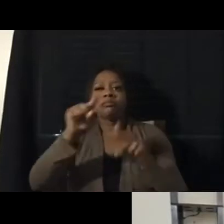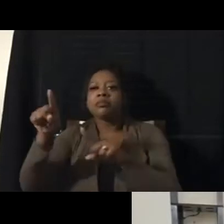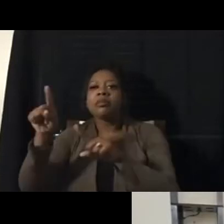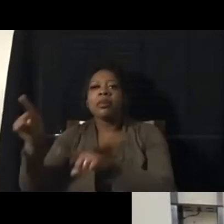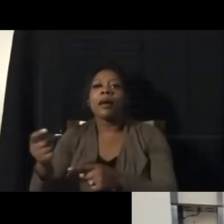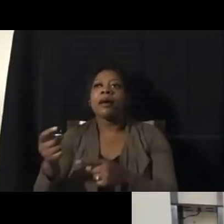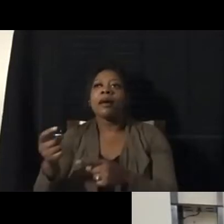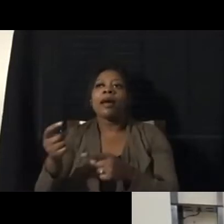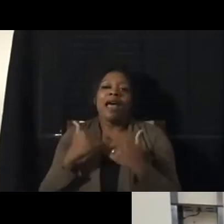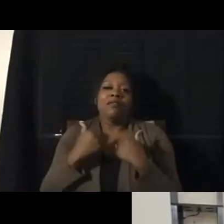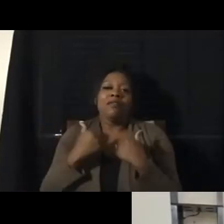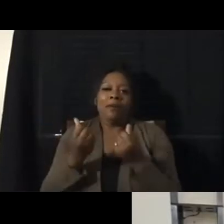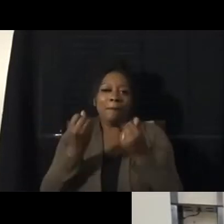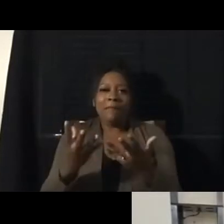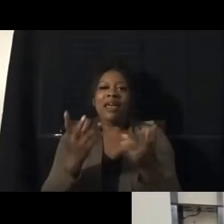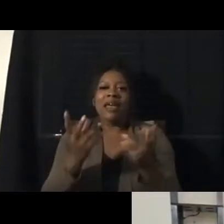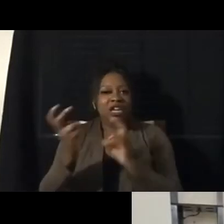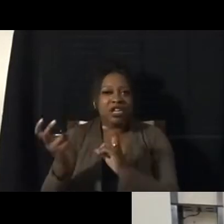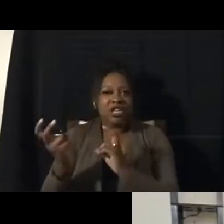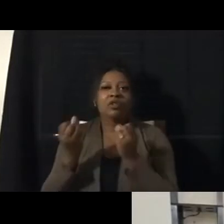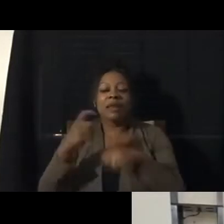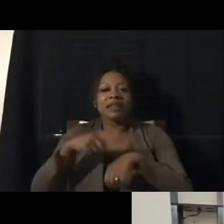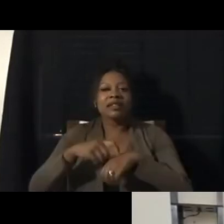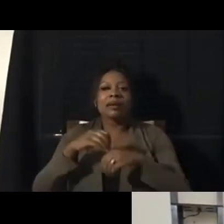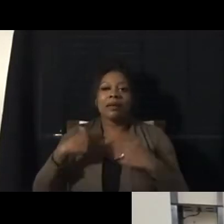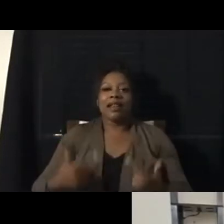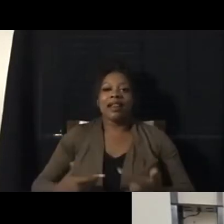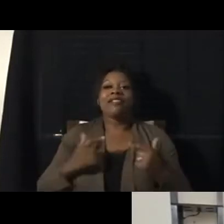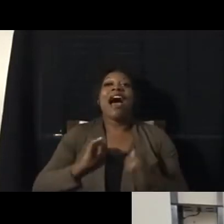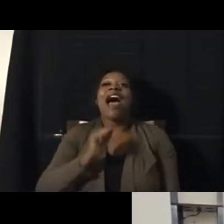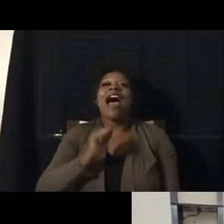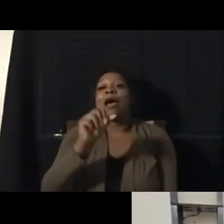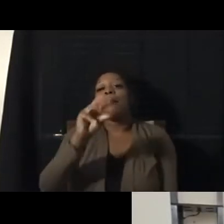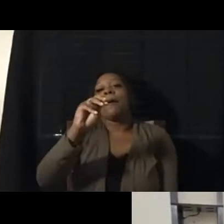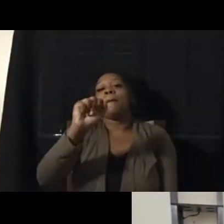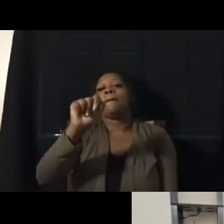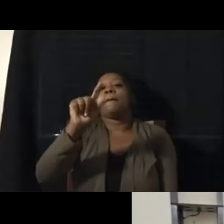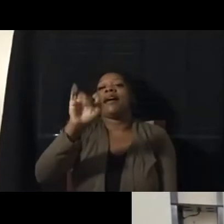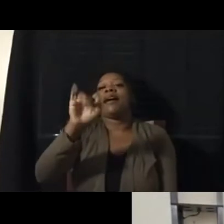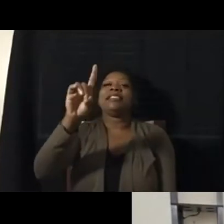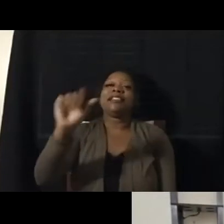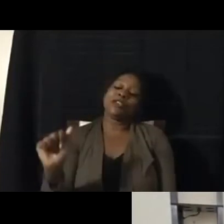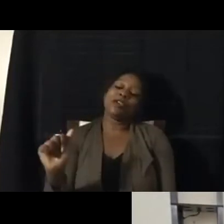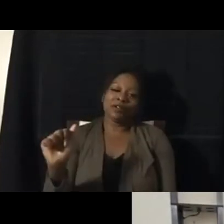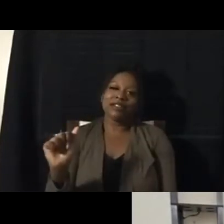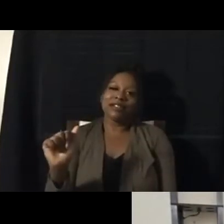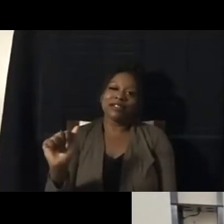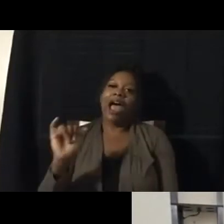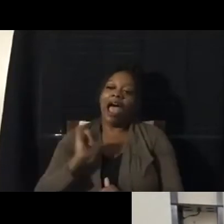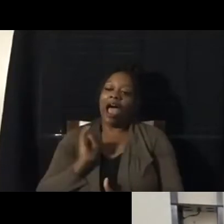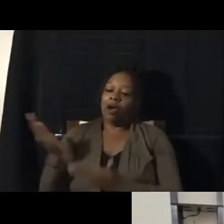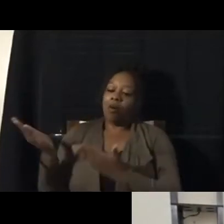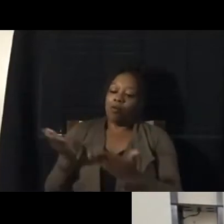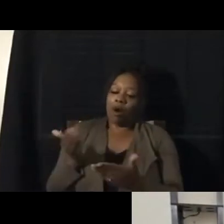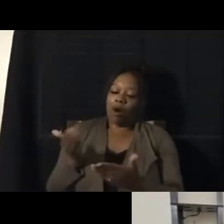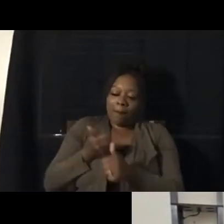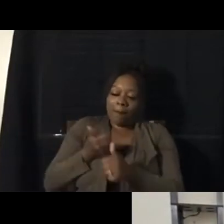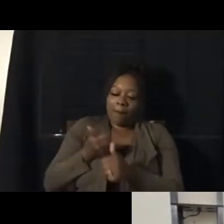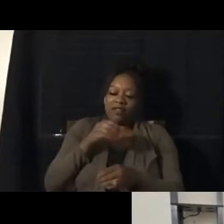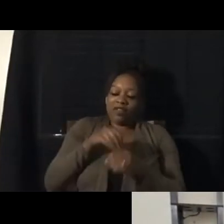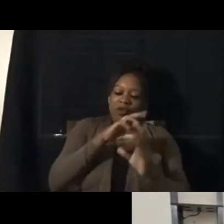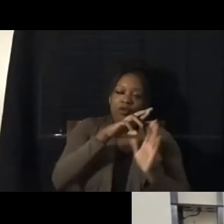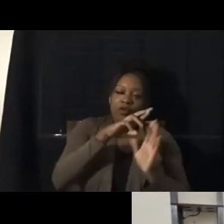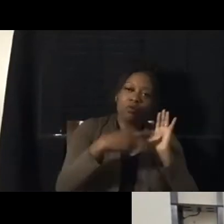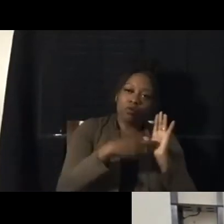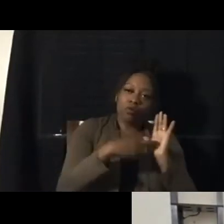In some ways, I am Matilda. I've brought part of myself into the role, and so has Josh. He's gotten some of